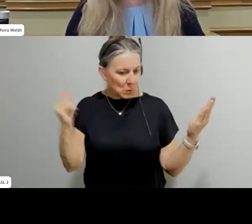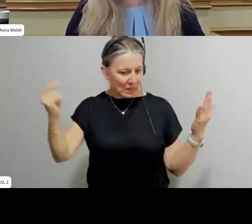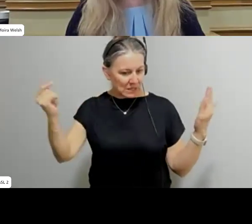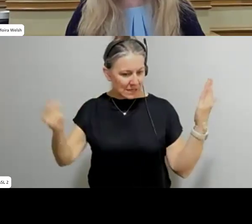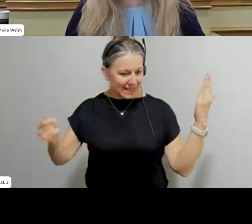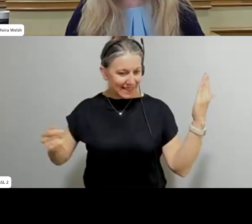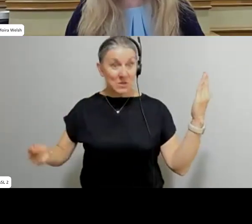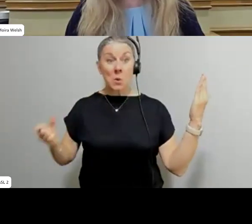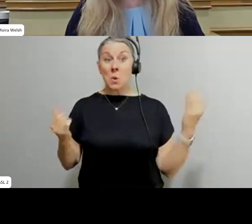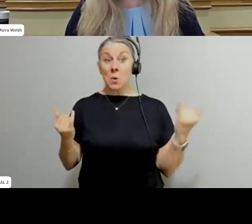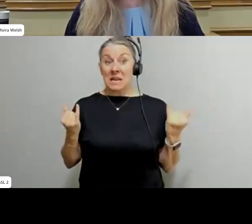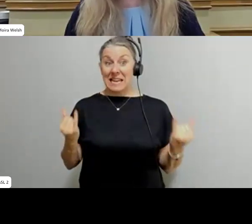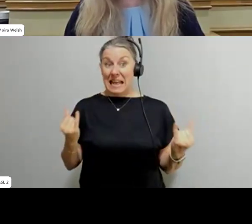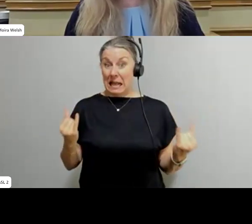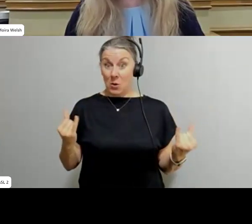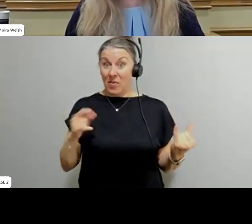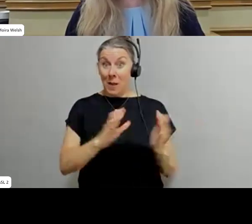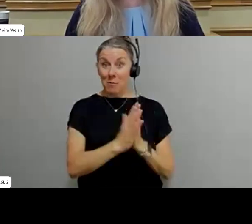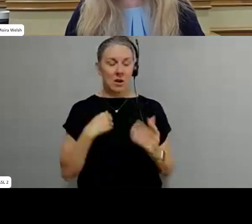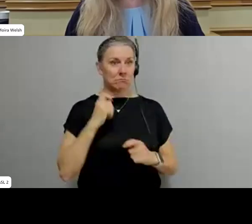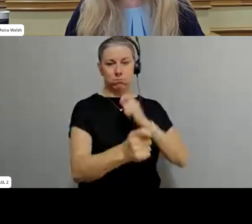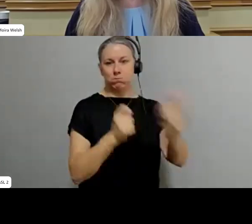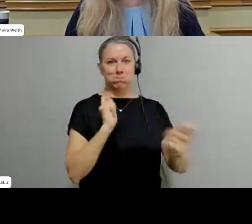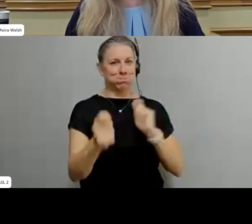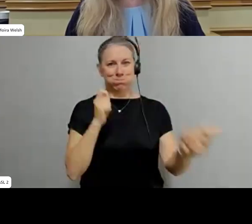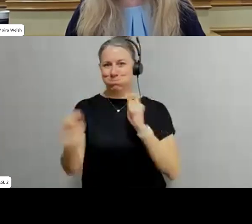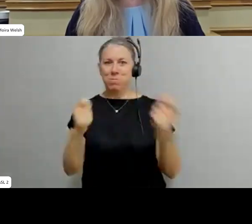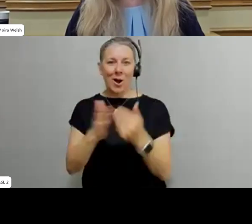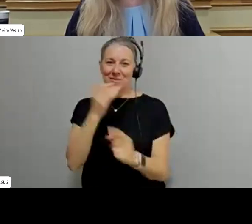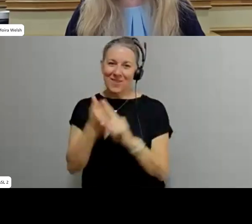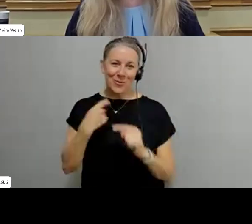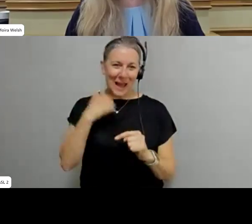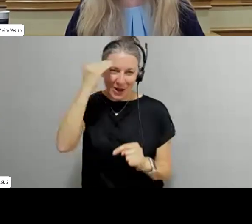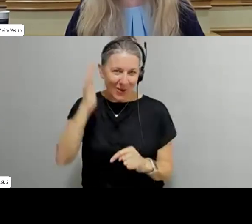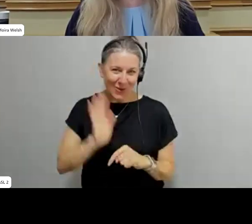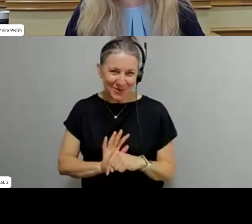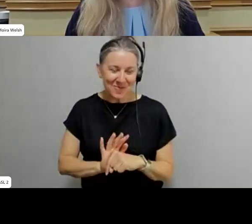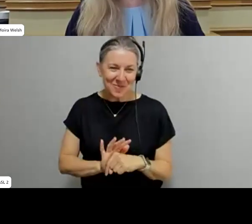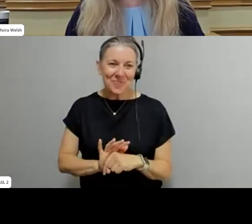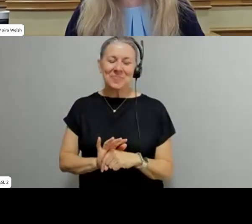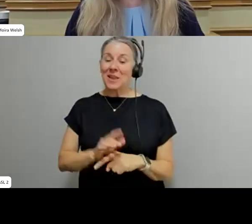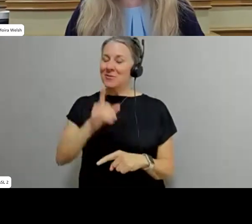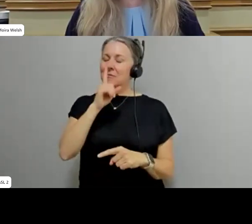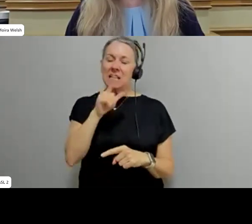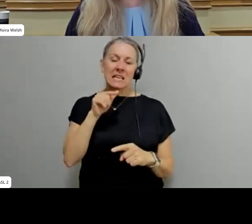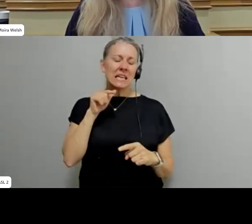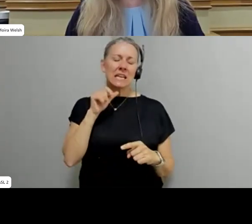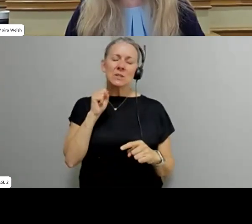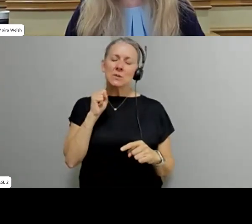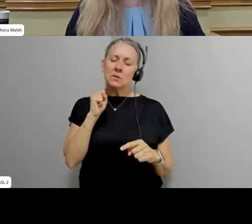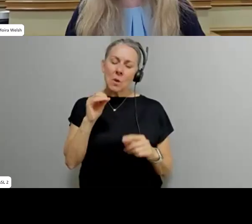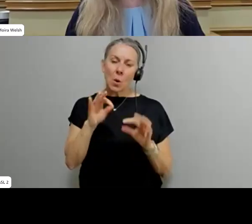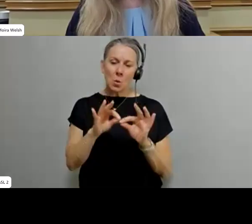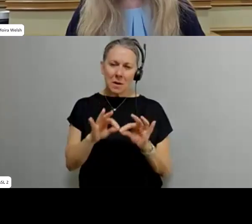now proselytizing this. I hand this book out to just about everybody I know. And It is so important that we tell the stories of